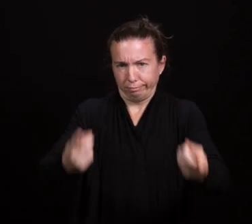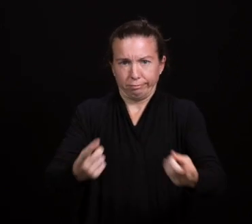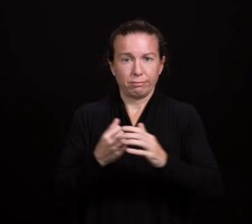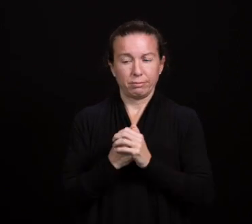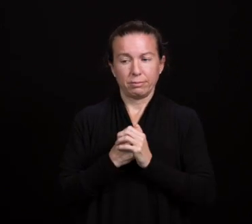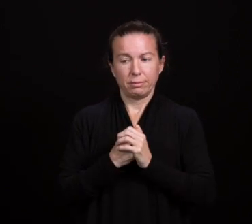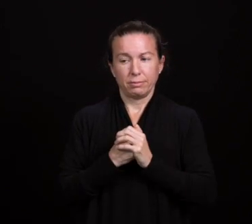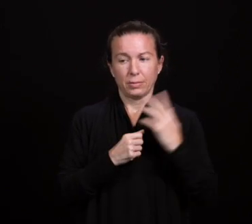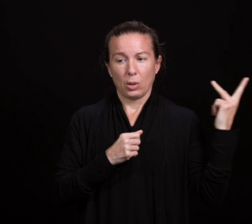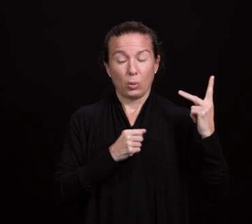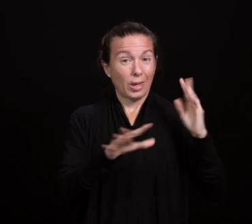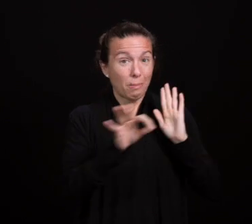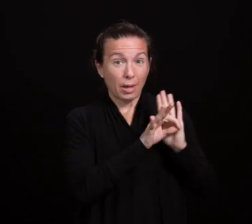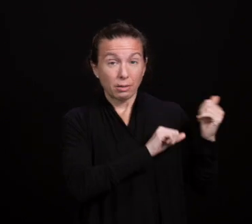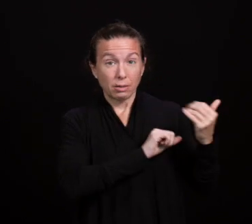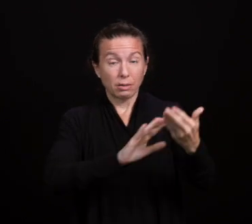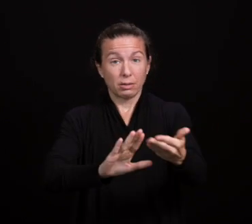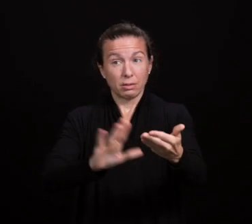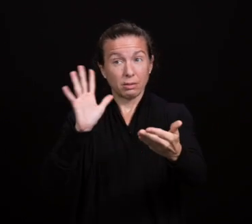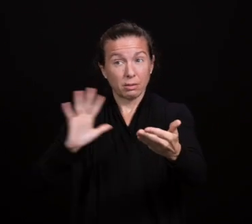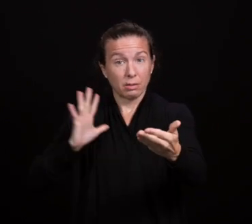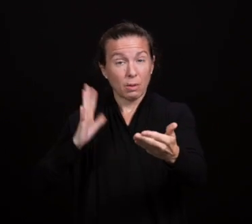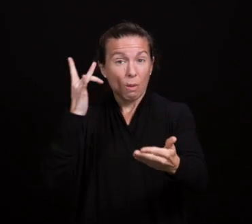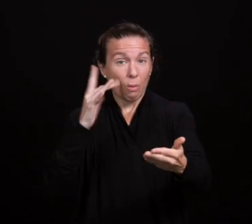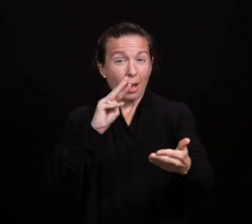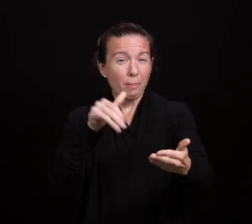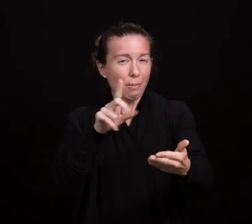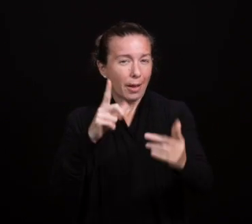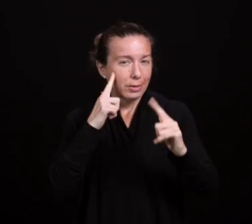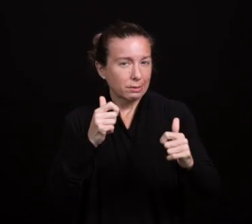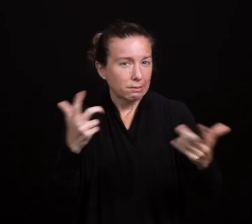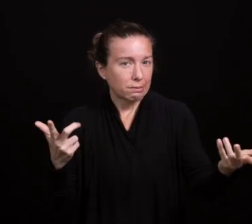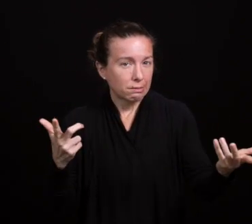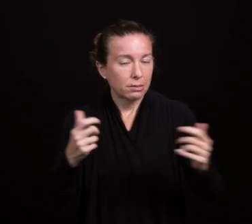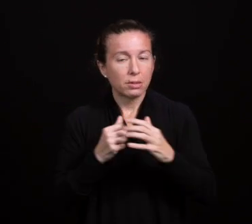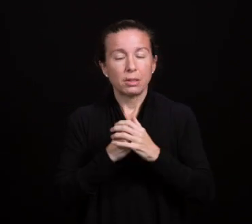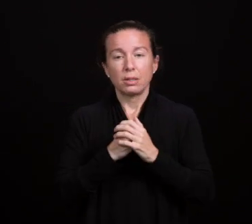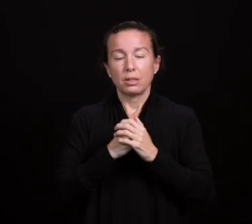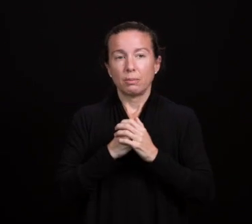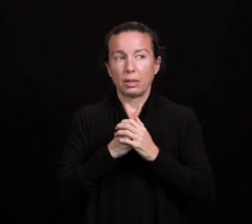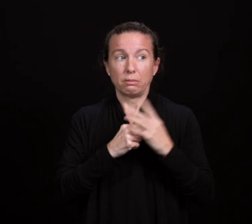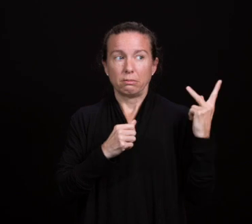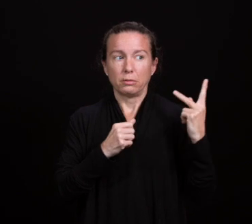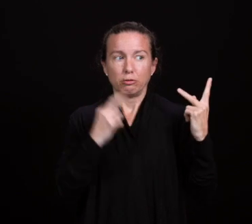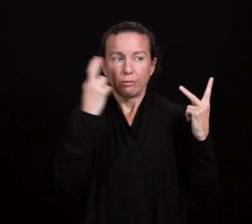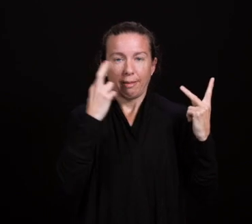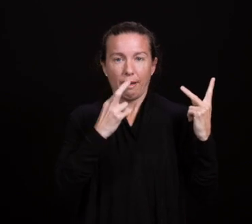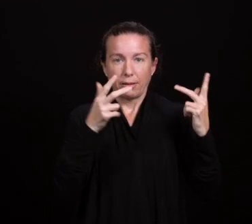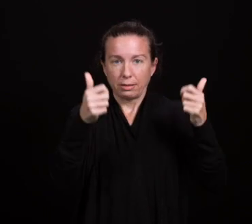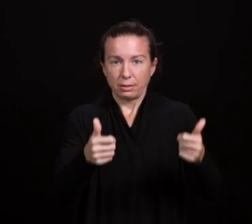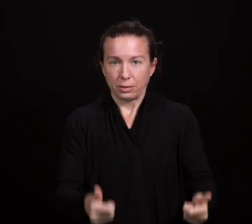what we chose in the beginning because she only had a mild hearing loss, and we didn't realize it was a progressive